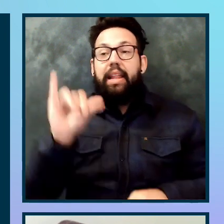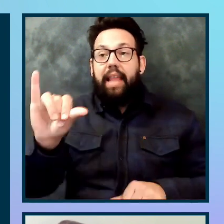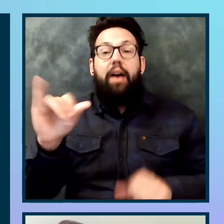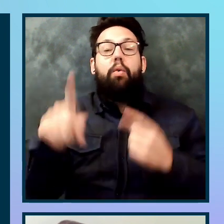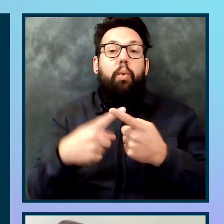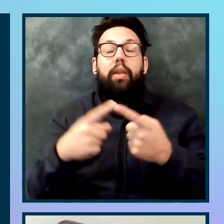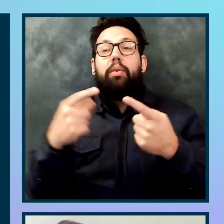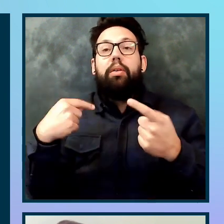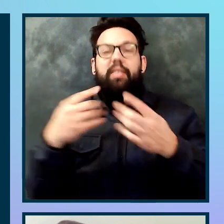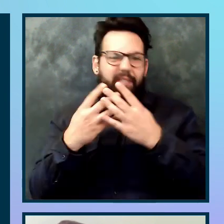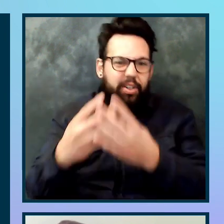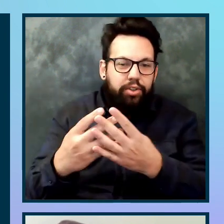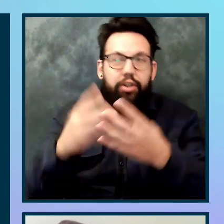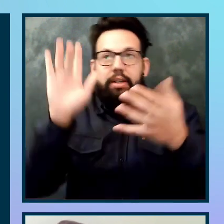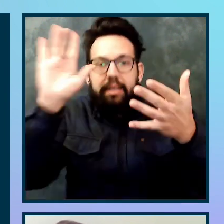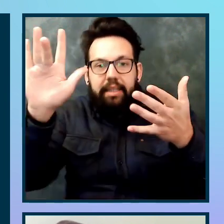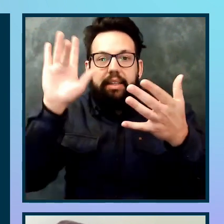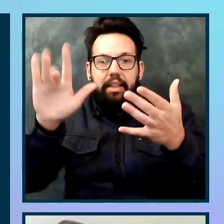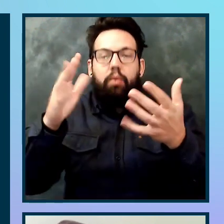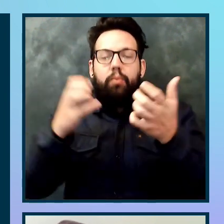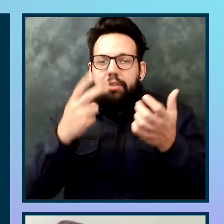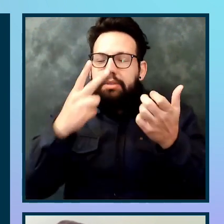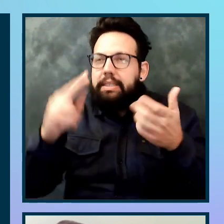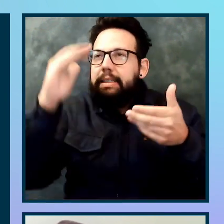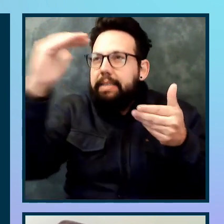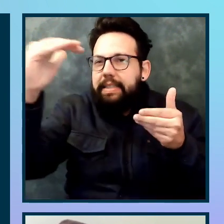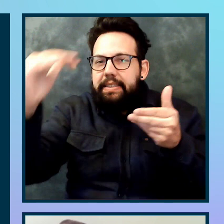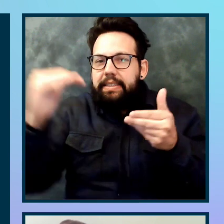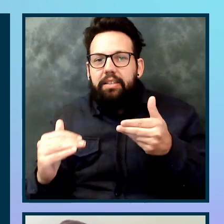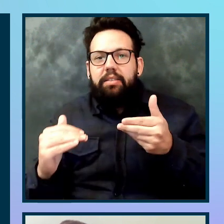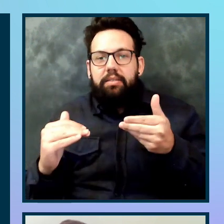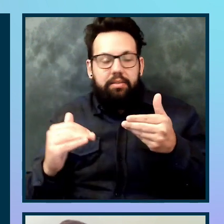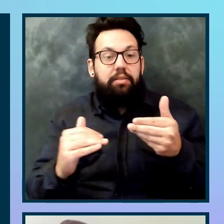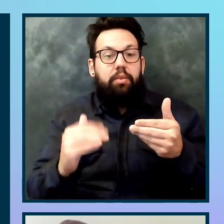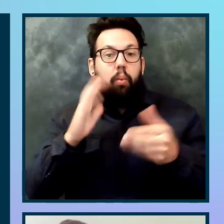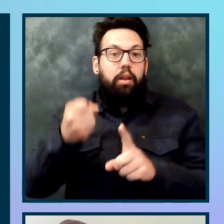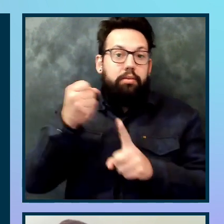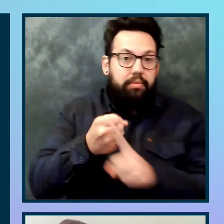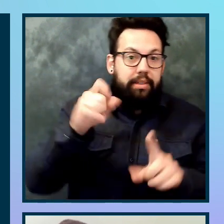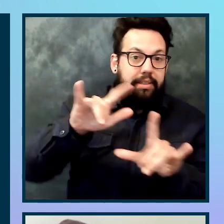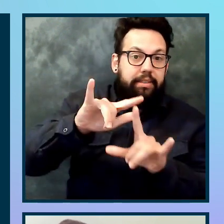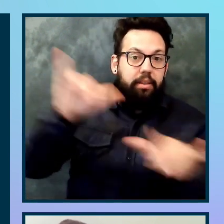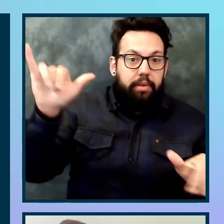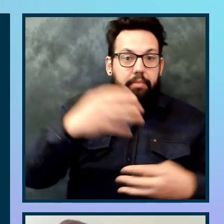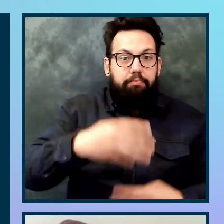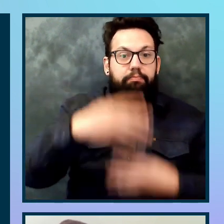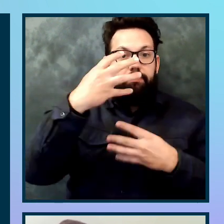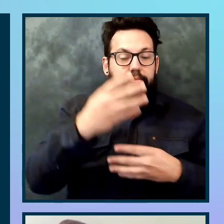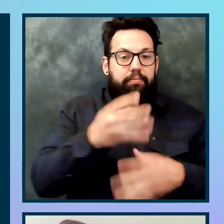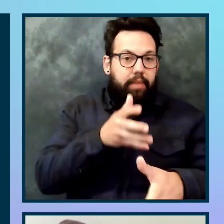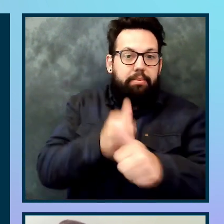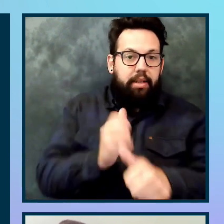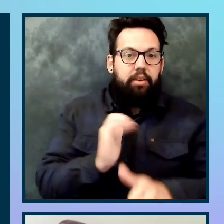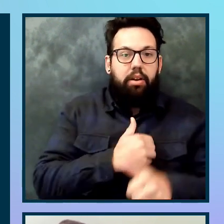filters to modify the list view or the results in our list. So the first change that I made is that